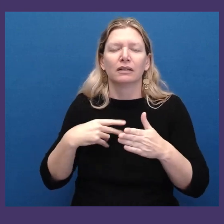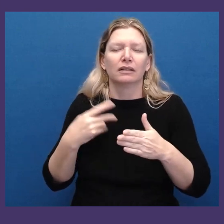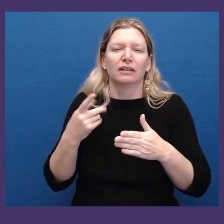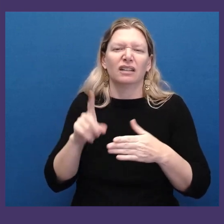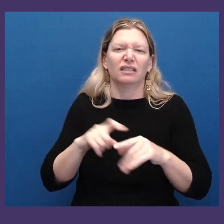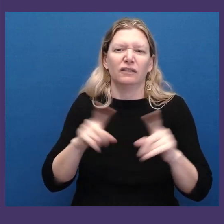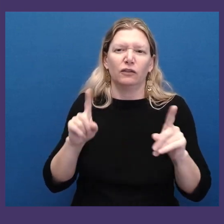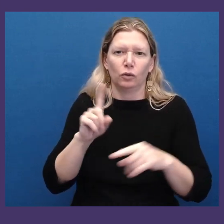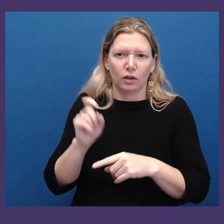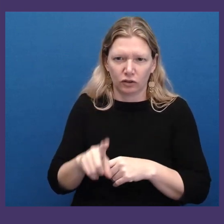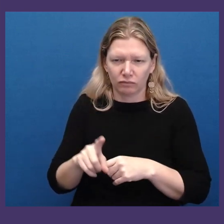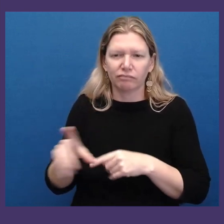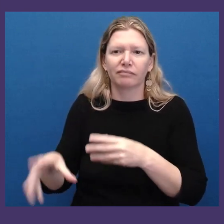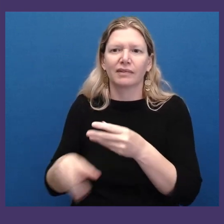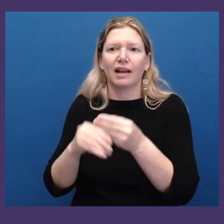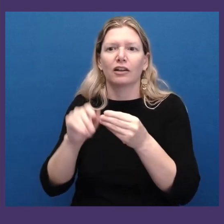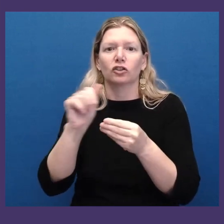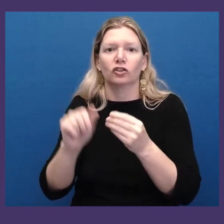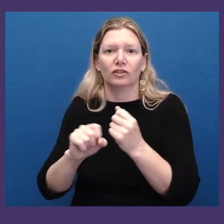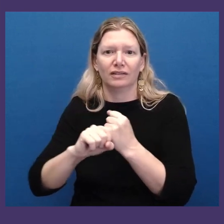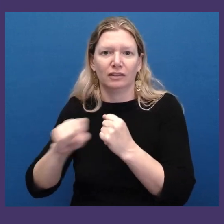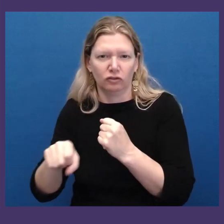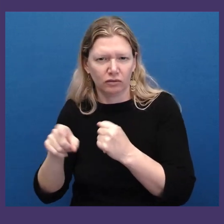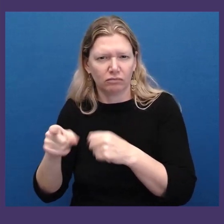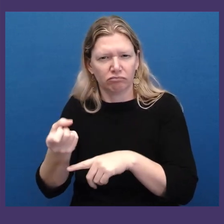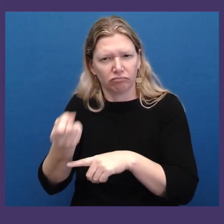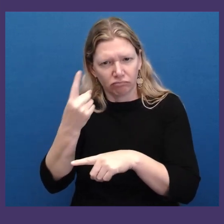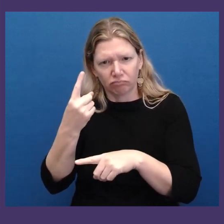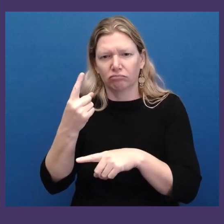let's ask Azure a question.